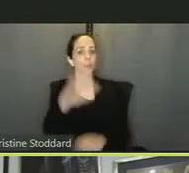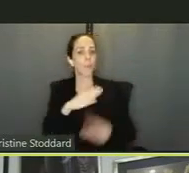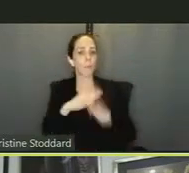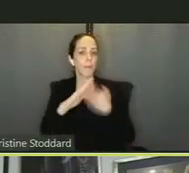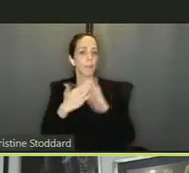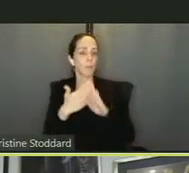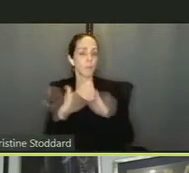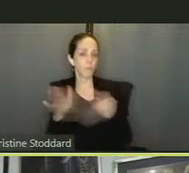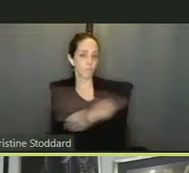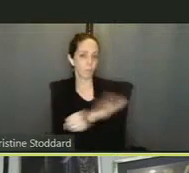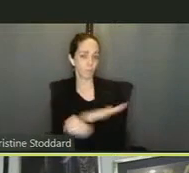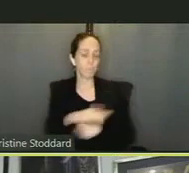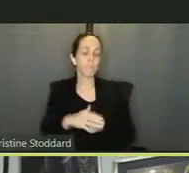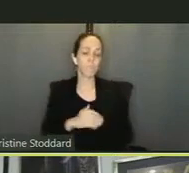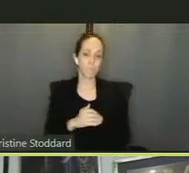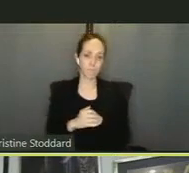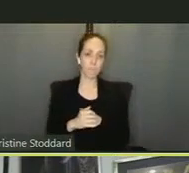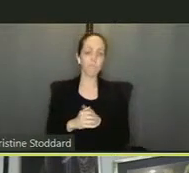please.